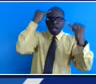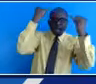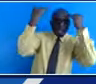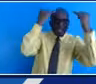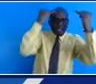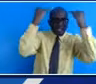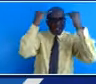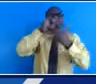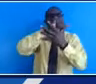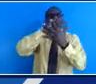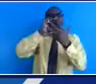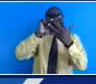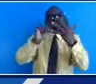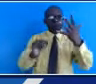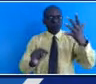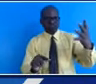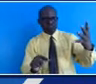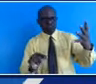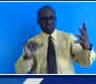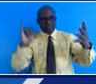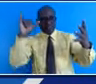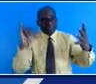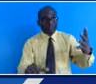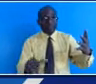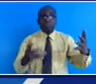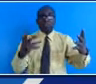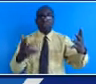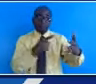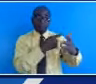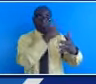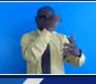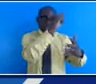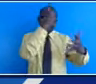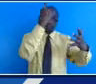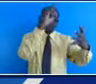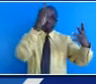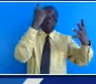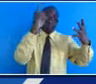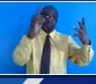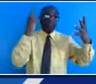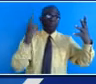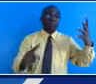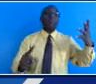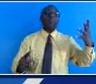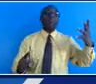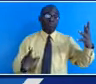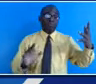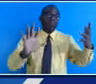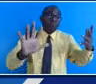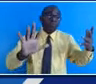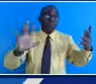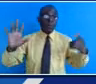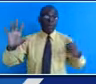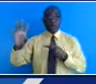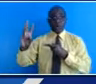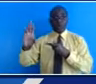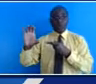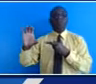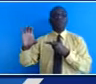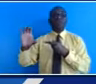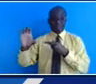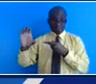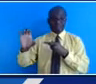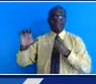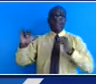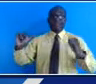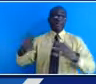again, Westchester is beginning to reopen for business, and it's because of the spirit of our business leaders throughout the state